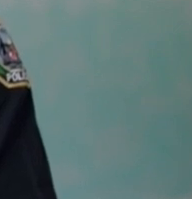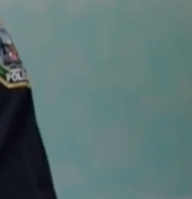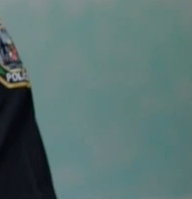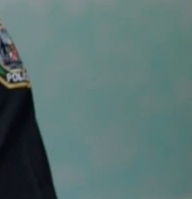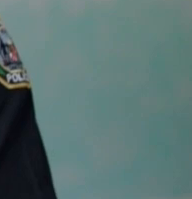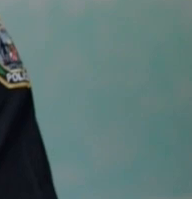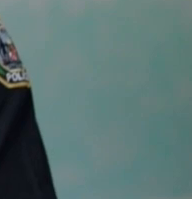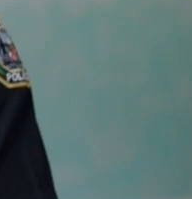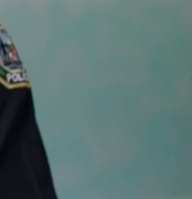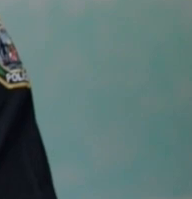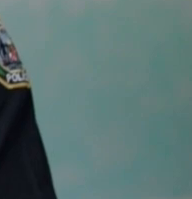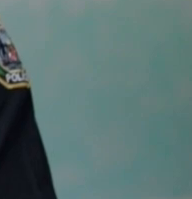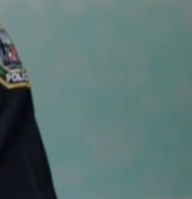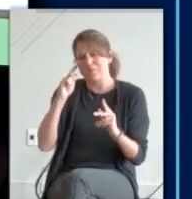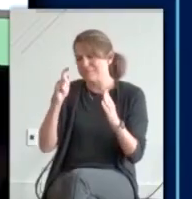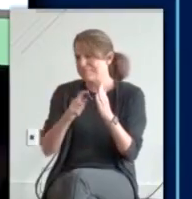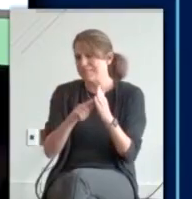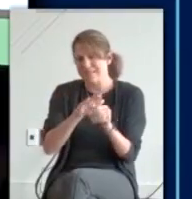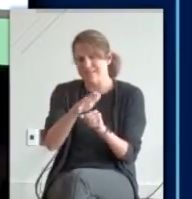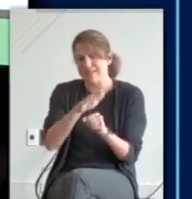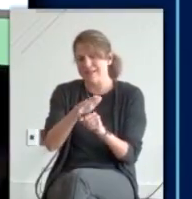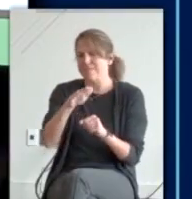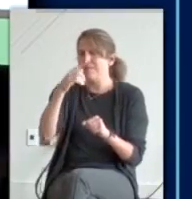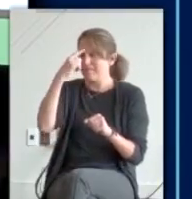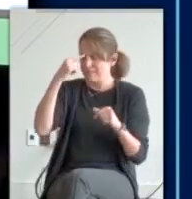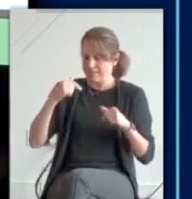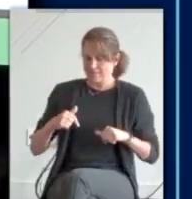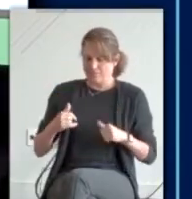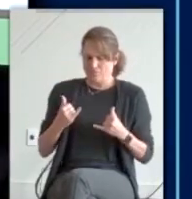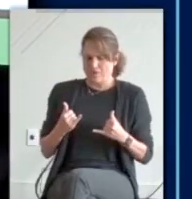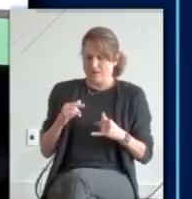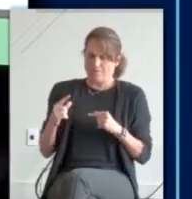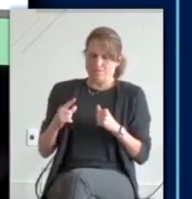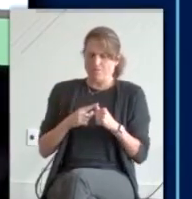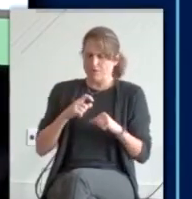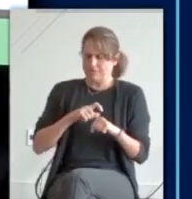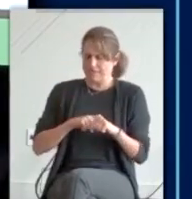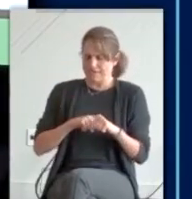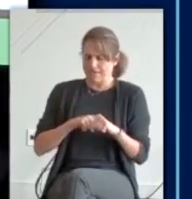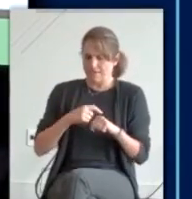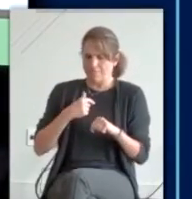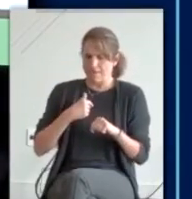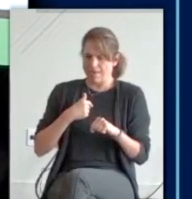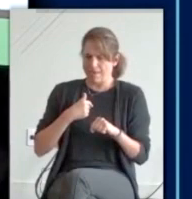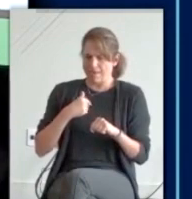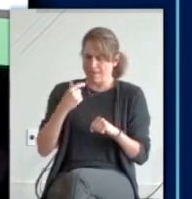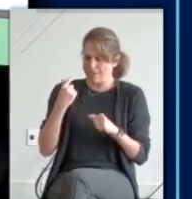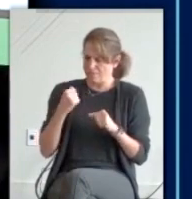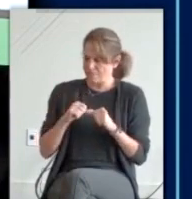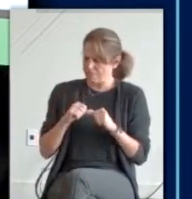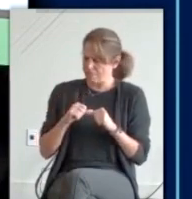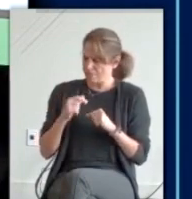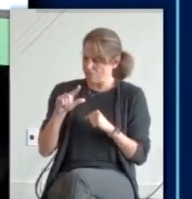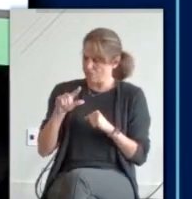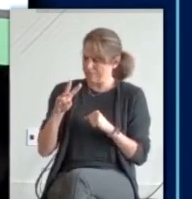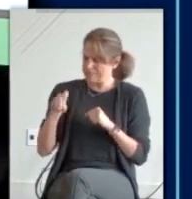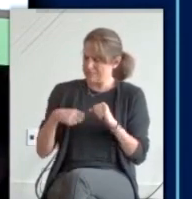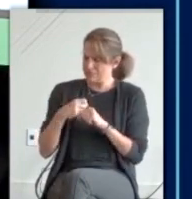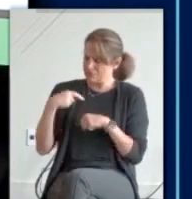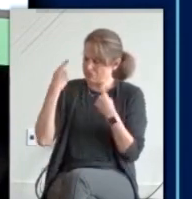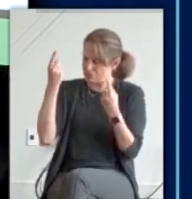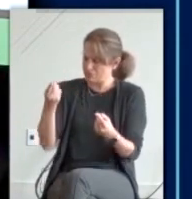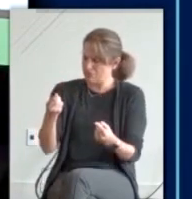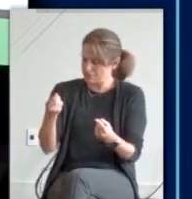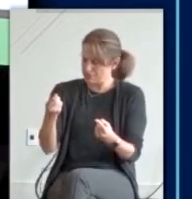ensure that they don't end up in that same crisis again. This is the first time that I can recall in at least 26 years of my career that every